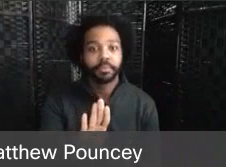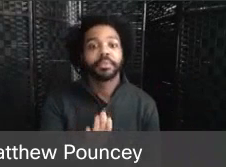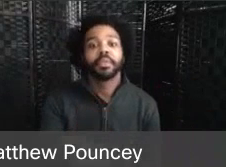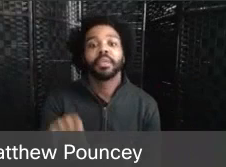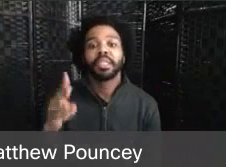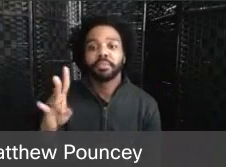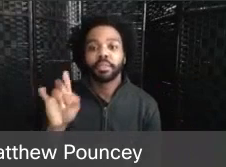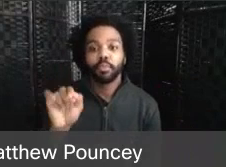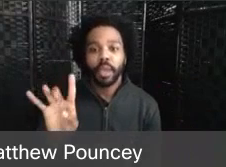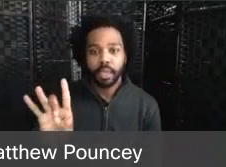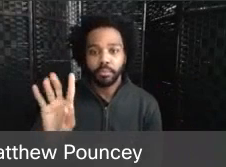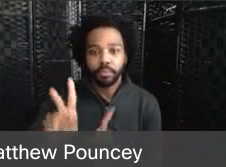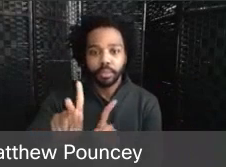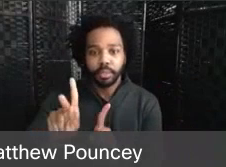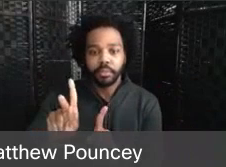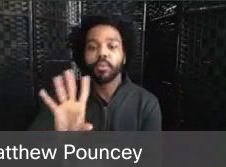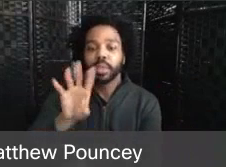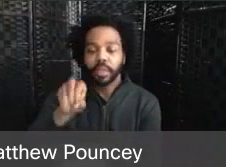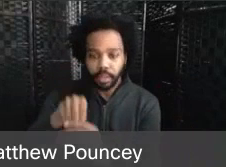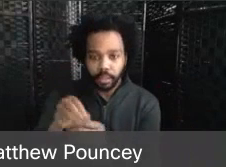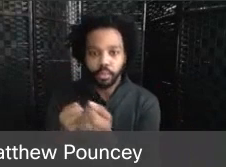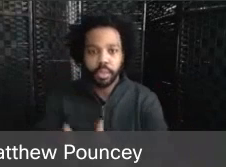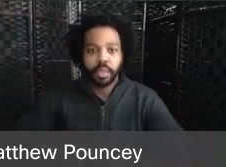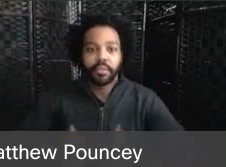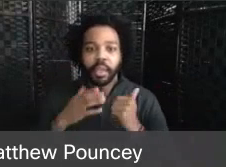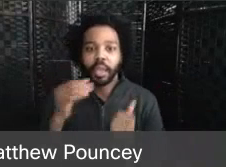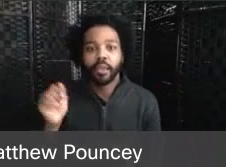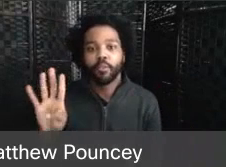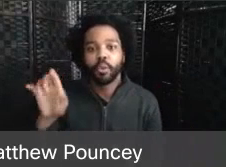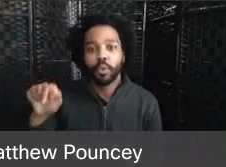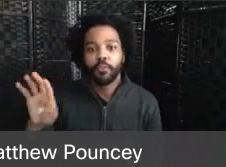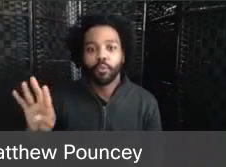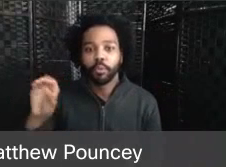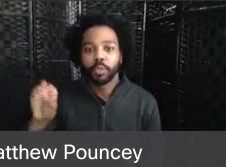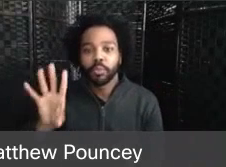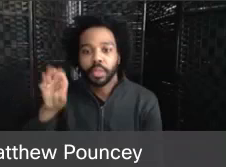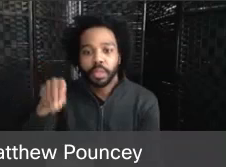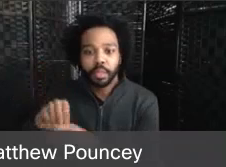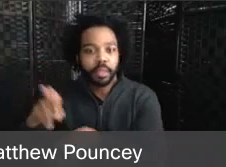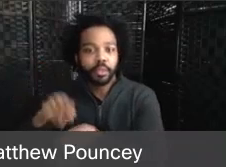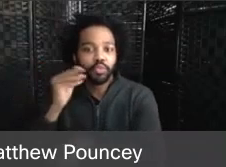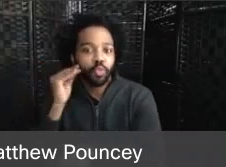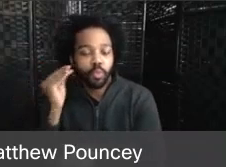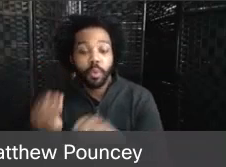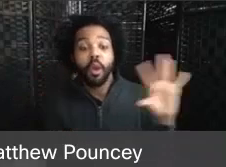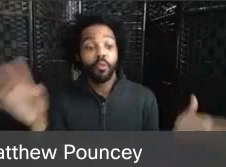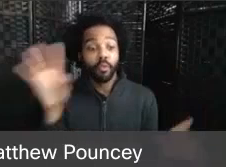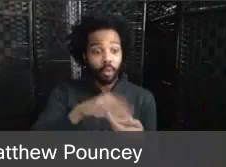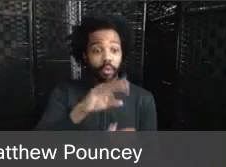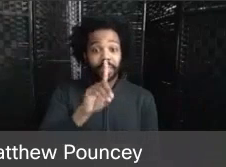17.8% in supported living, and 4.4% in natural homes. Overall at DDS, it's been